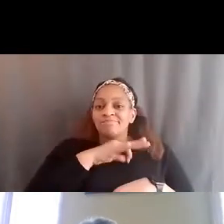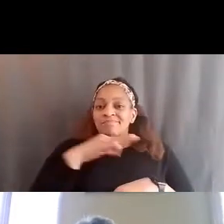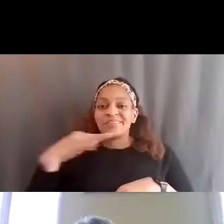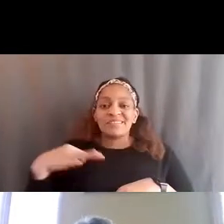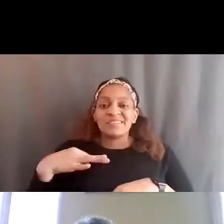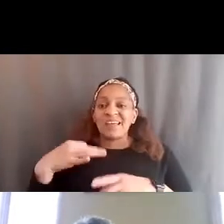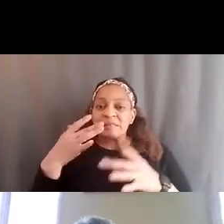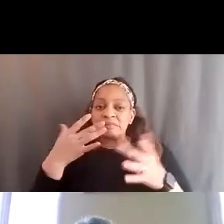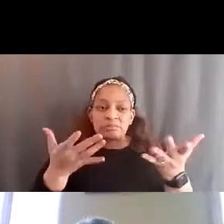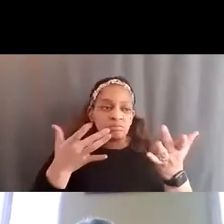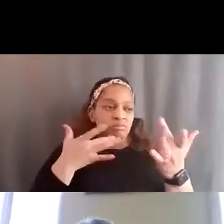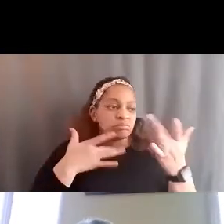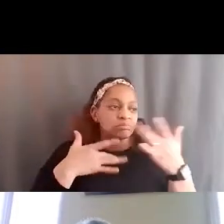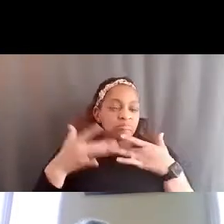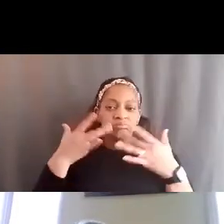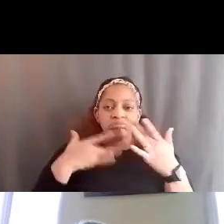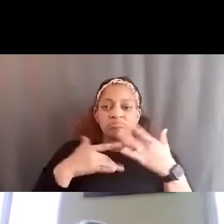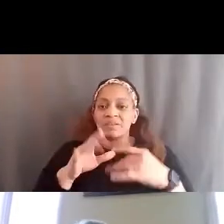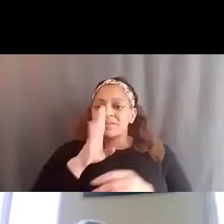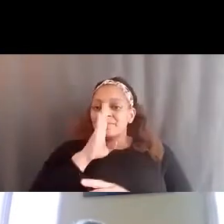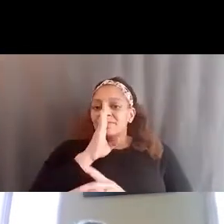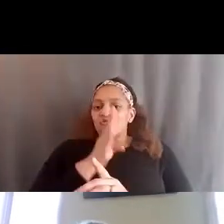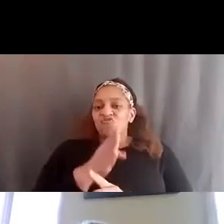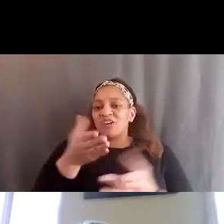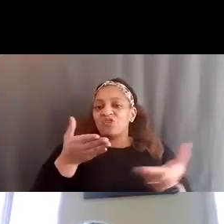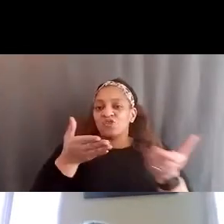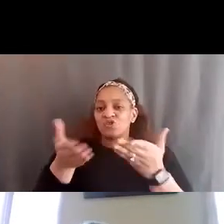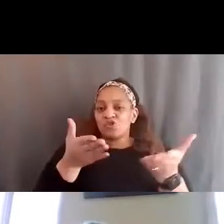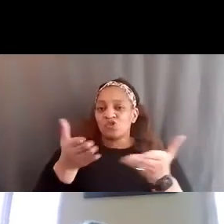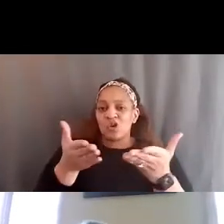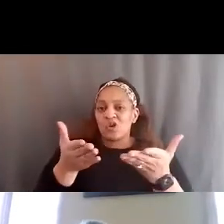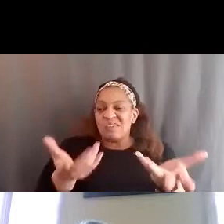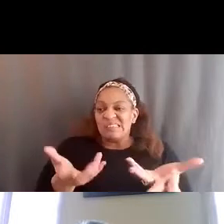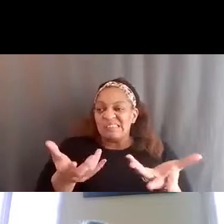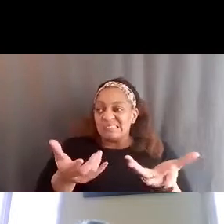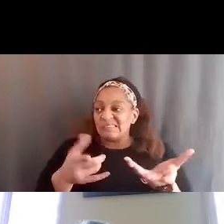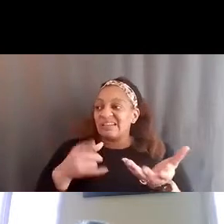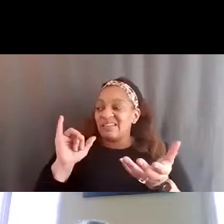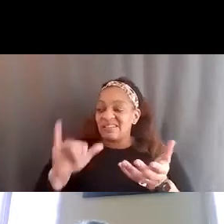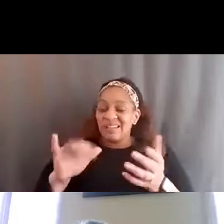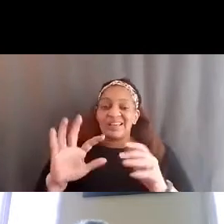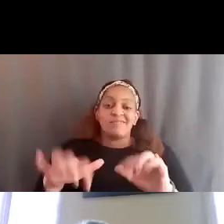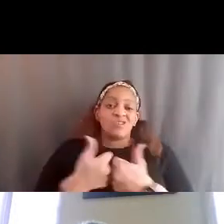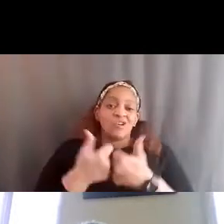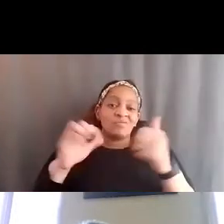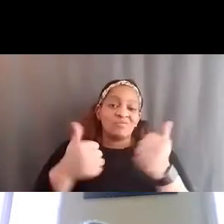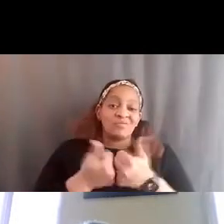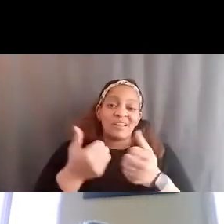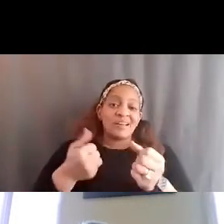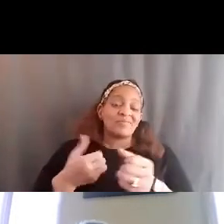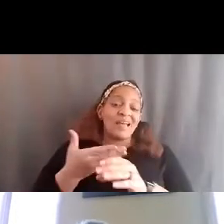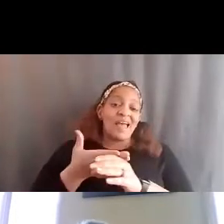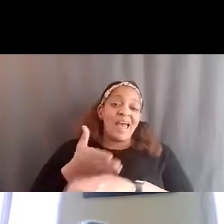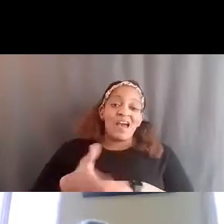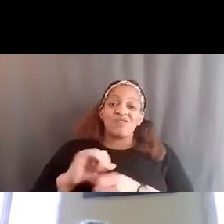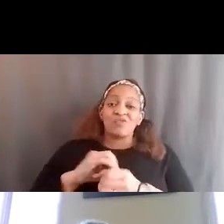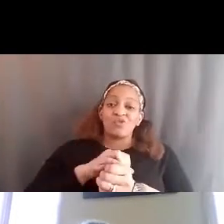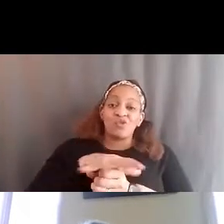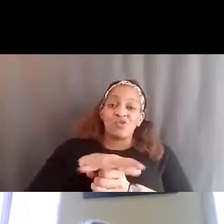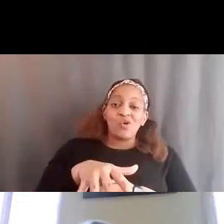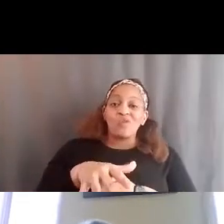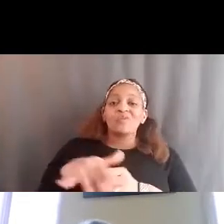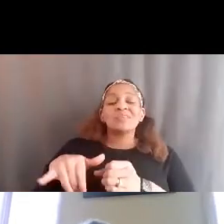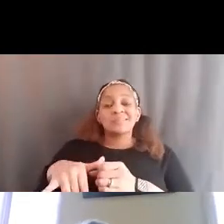And that direct service workforce crisis is not going away. Even after COVID is expected to be with